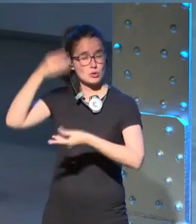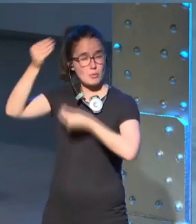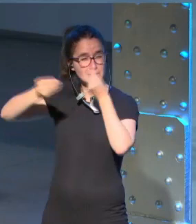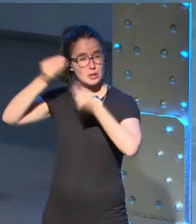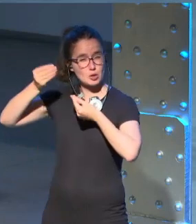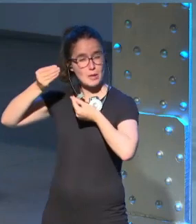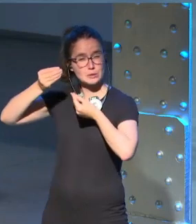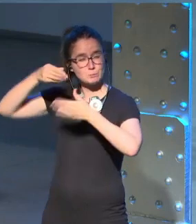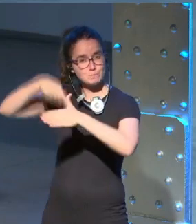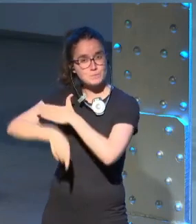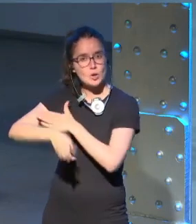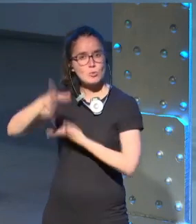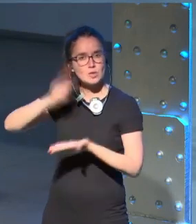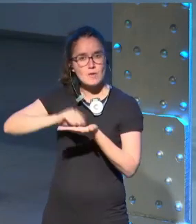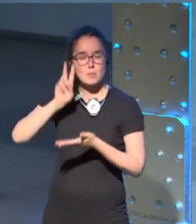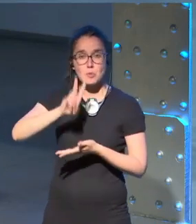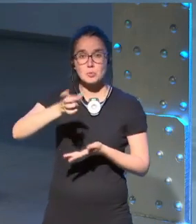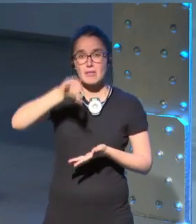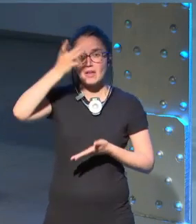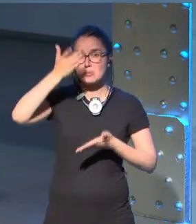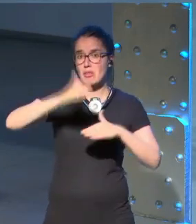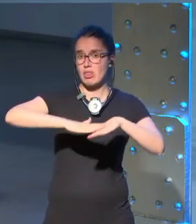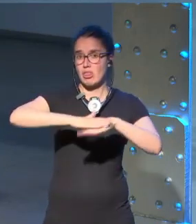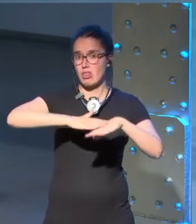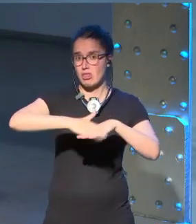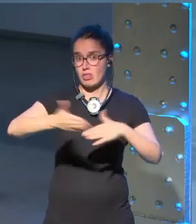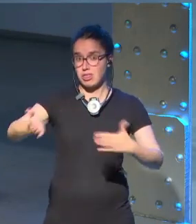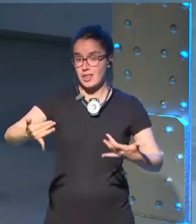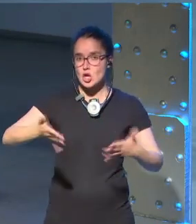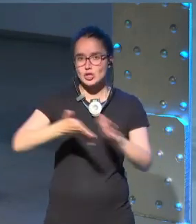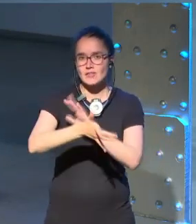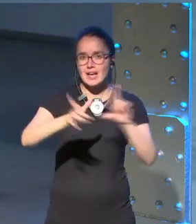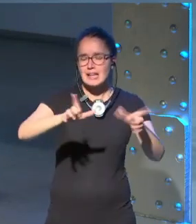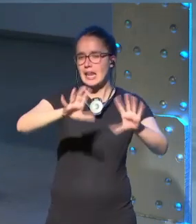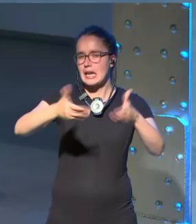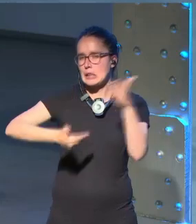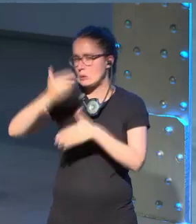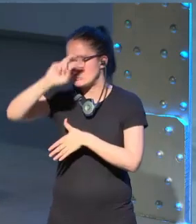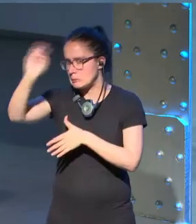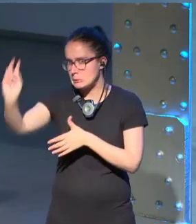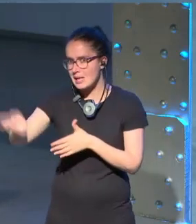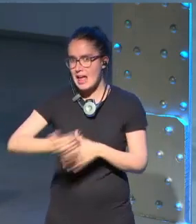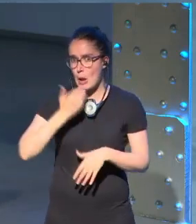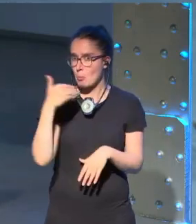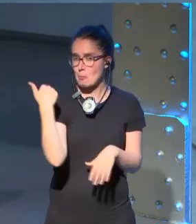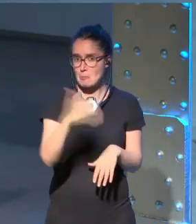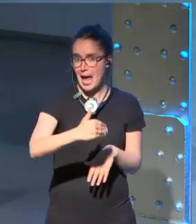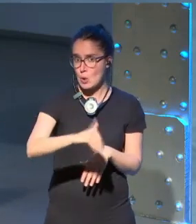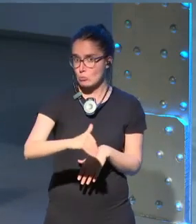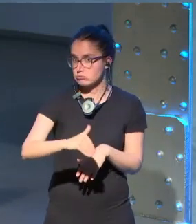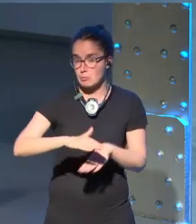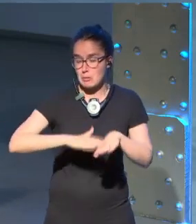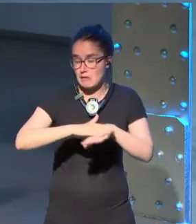And I don't blame that. It's not that the media is an evil thing, trying to be superficial in order